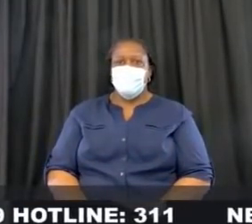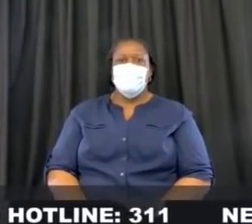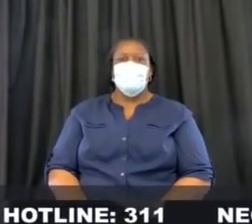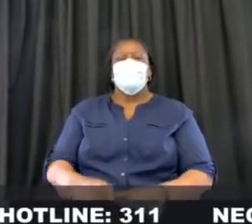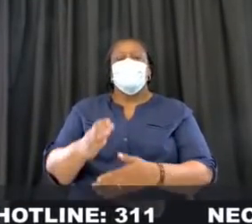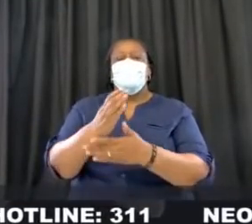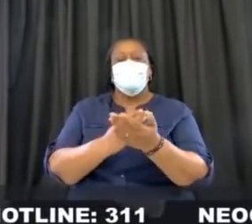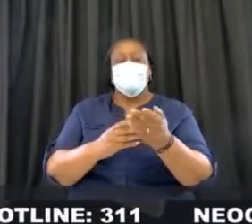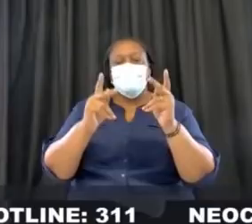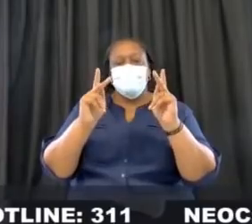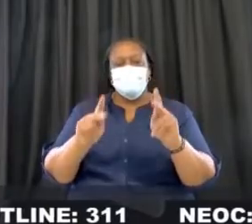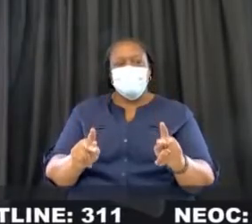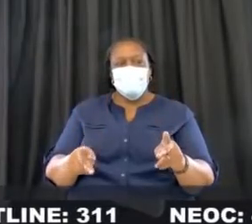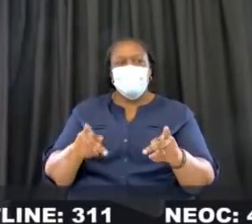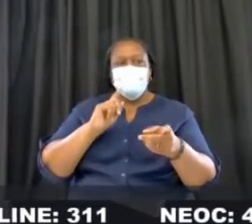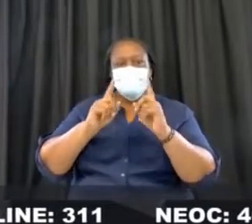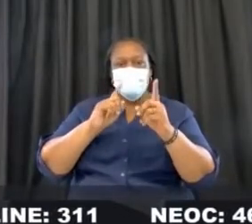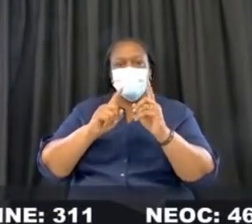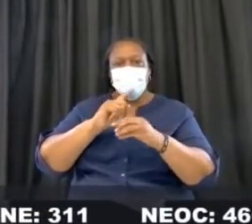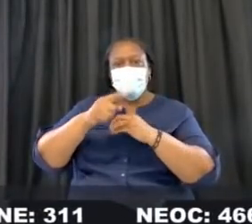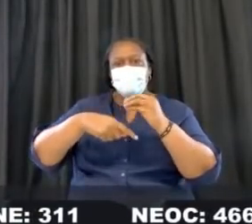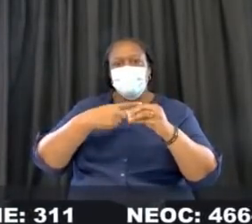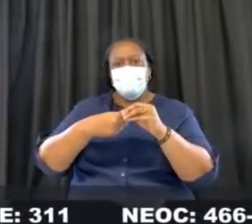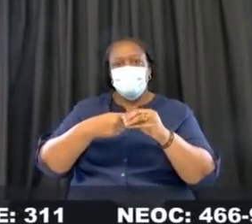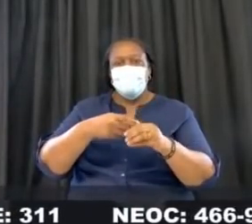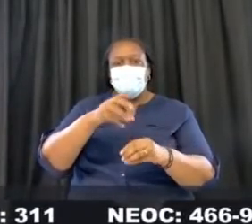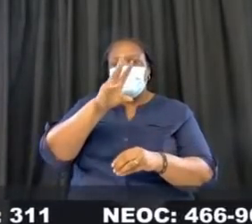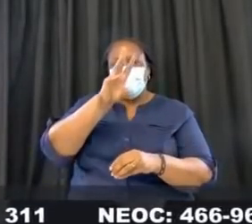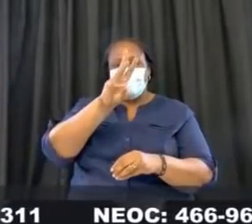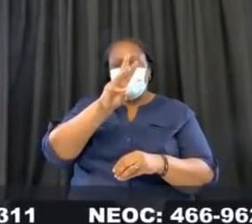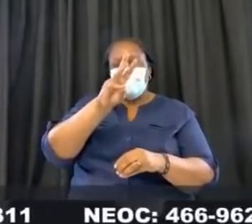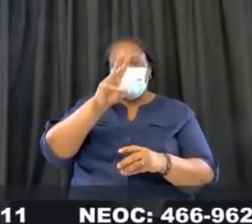Nevis. Can you shed some light on this?